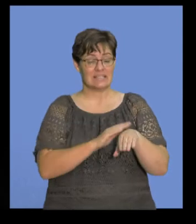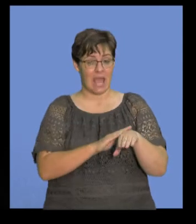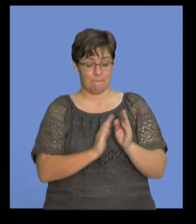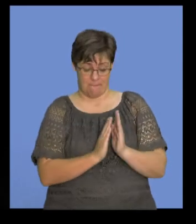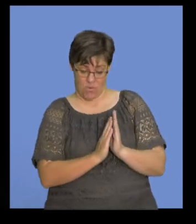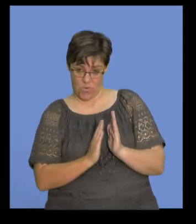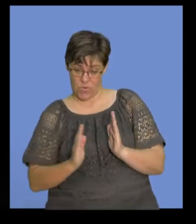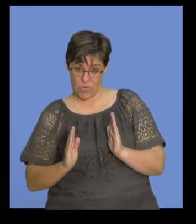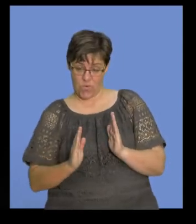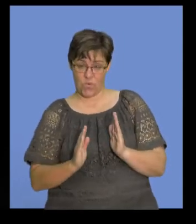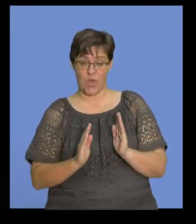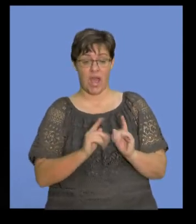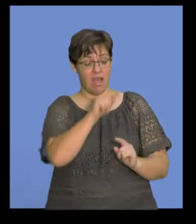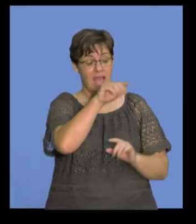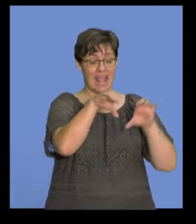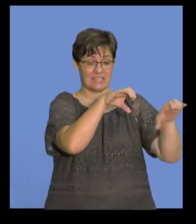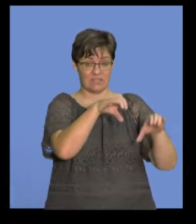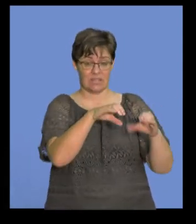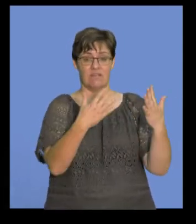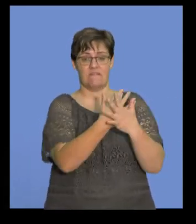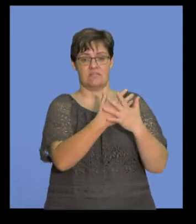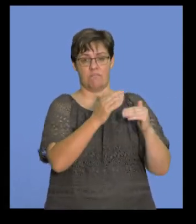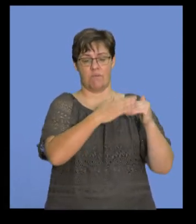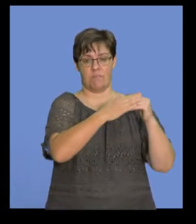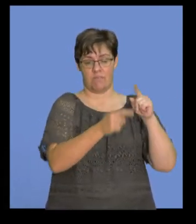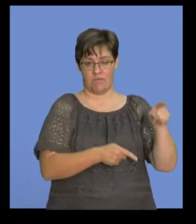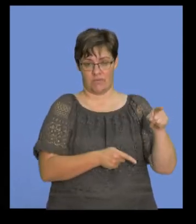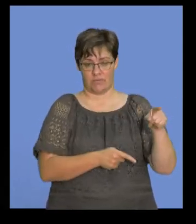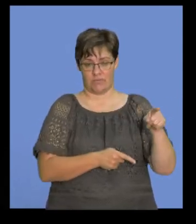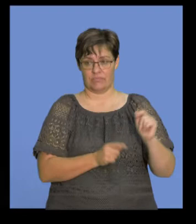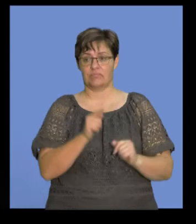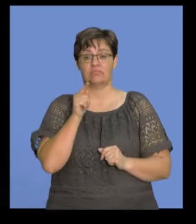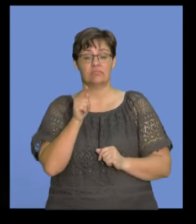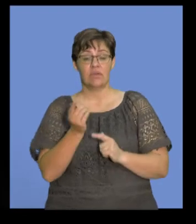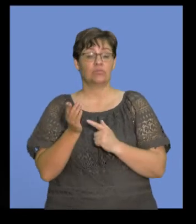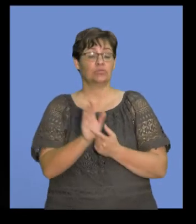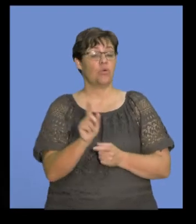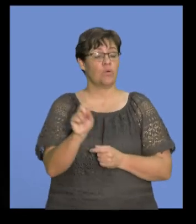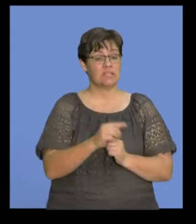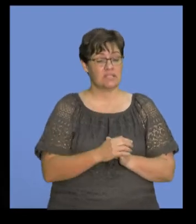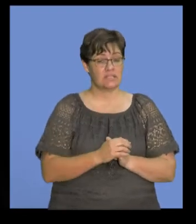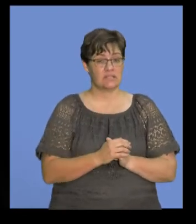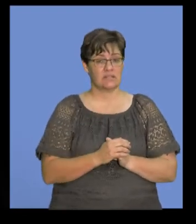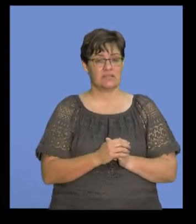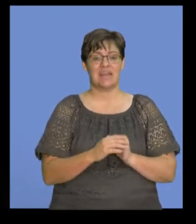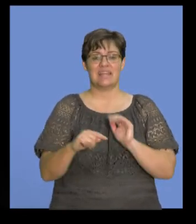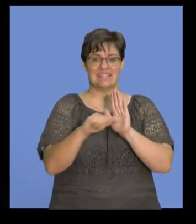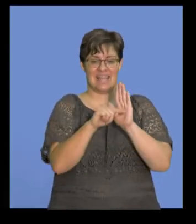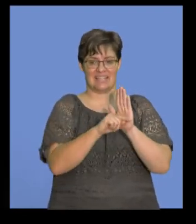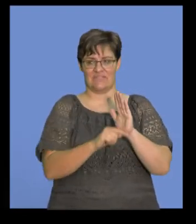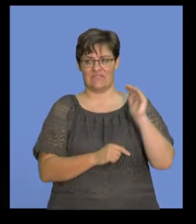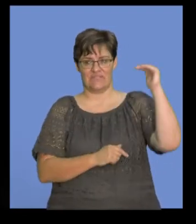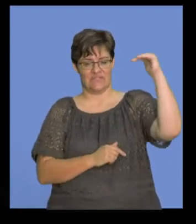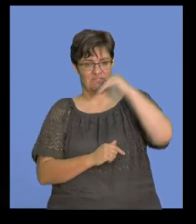increasing relationship, because as time progresses, the rate of the enzyme activity increases. This graph shows